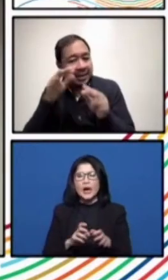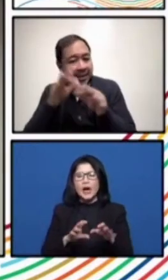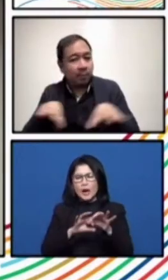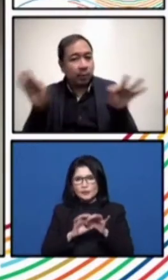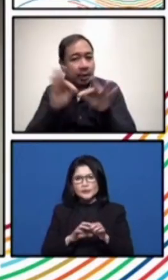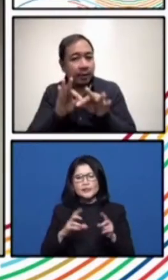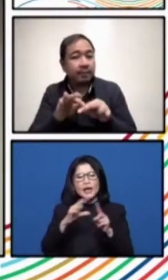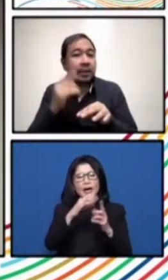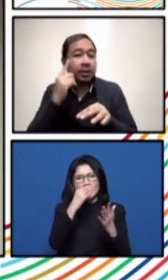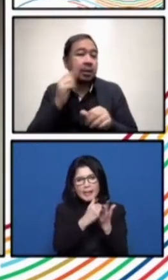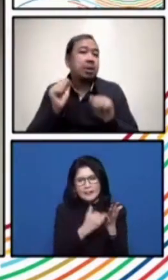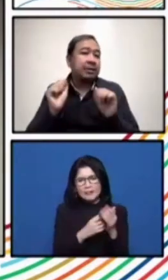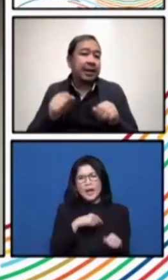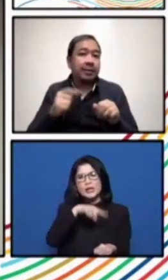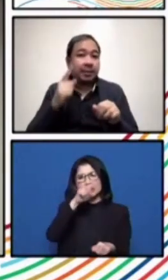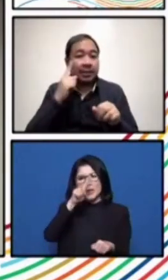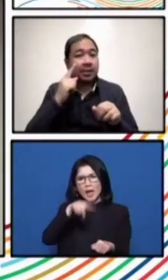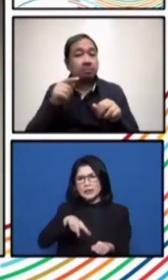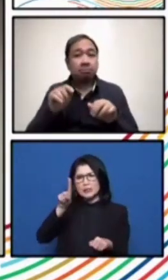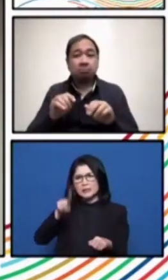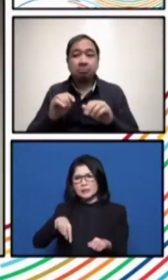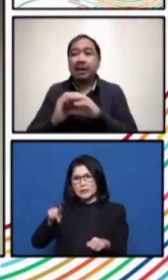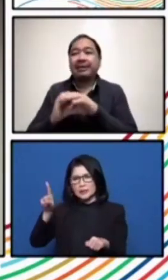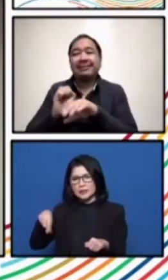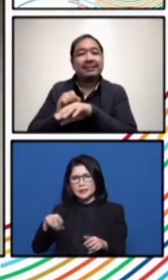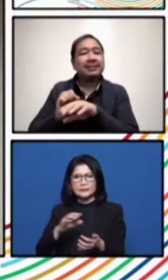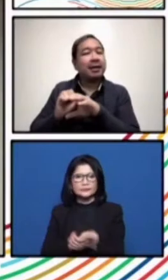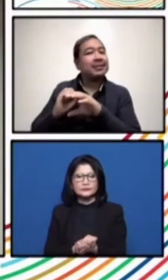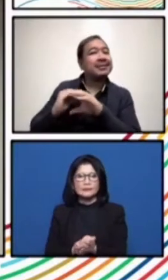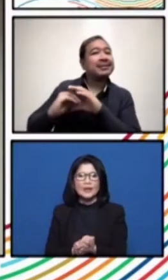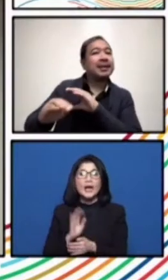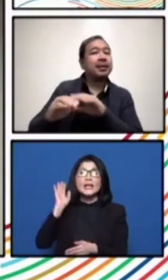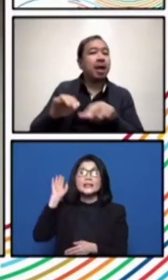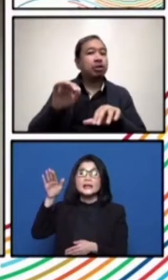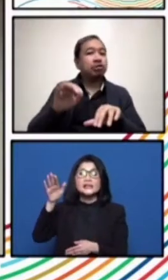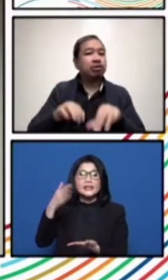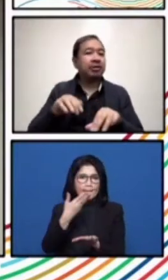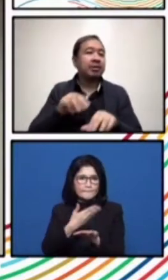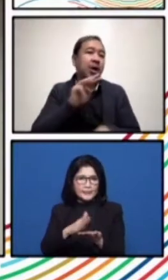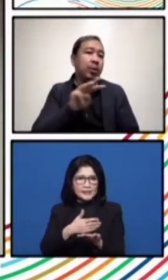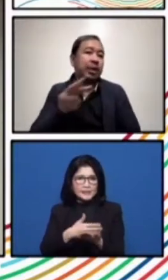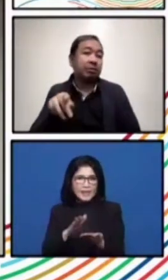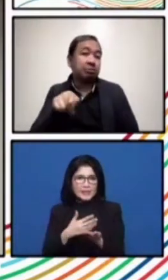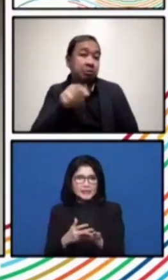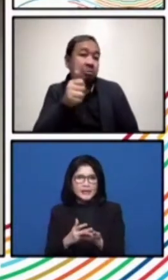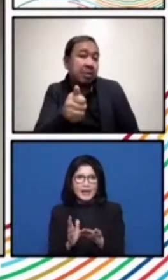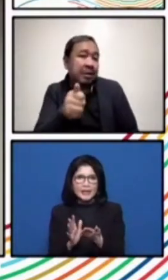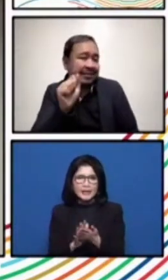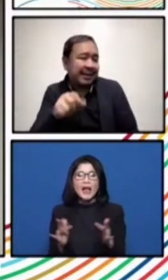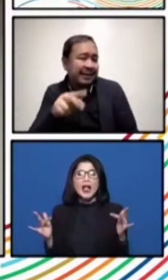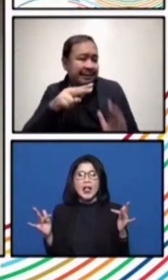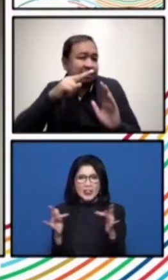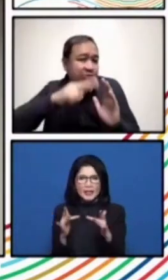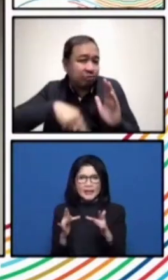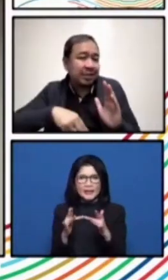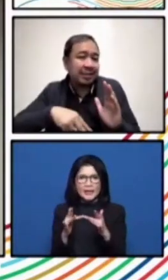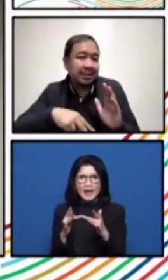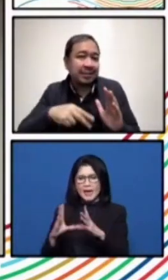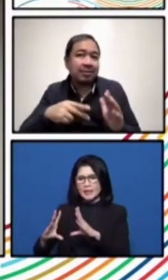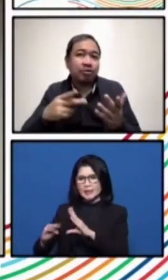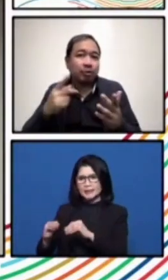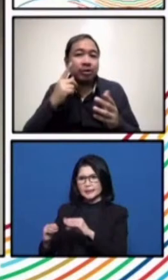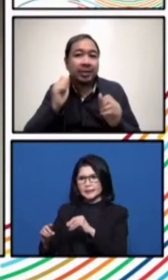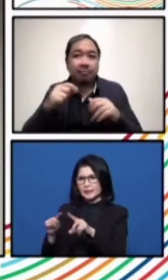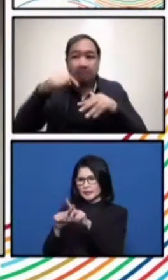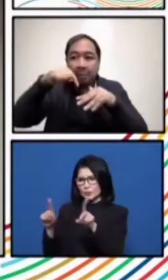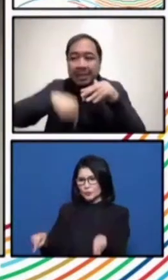I think they can put the link up to that maybe in the chat and um and you can hear a more detailed answer than the one like the one